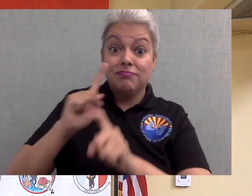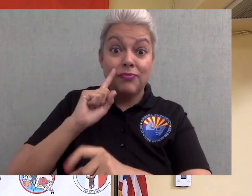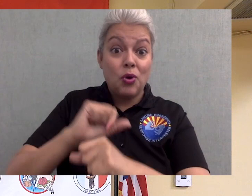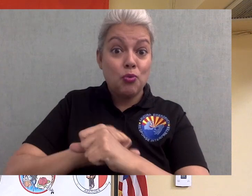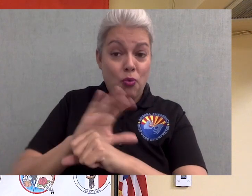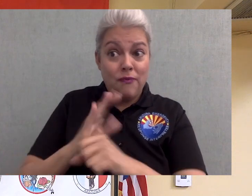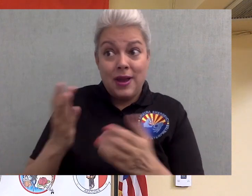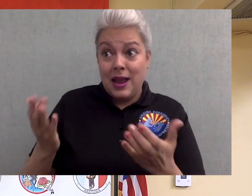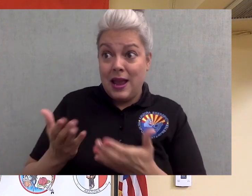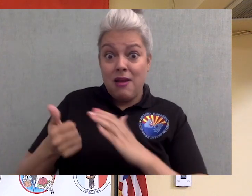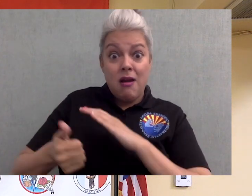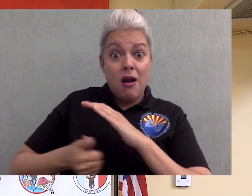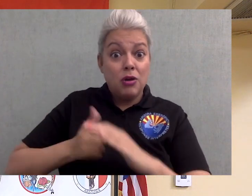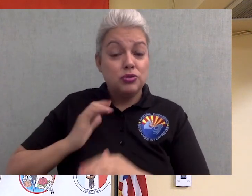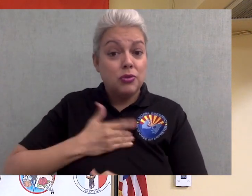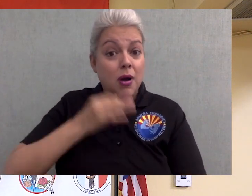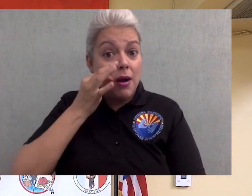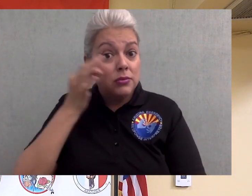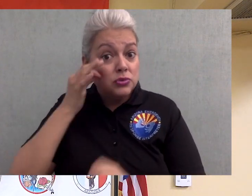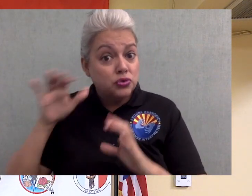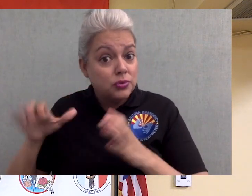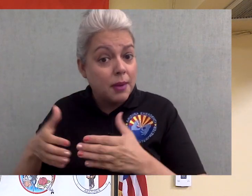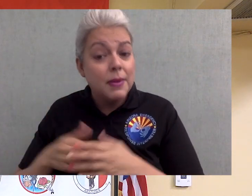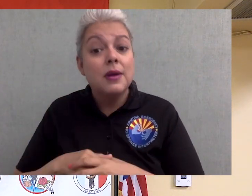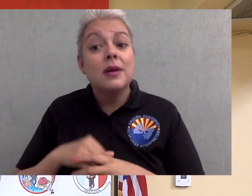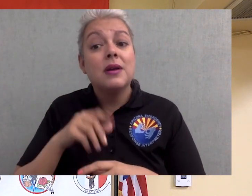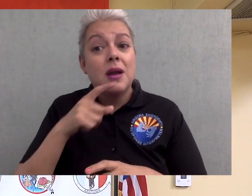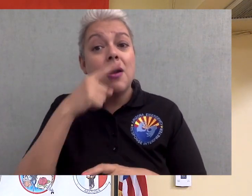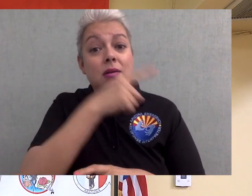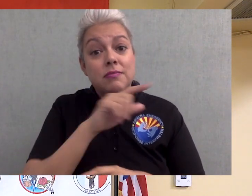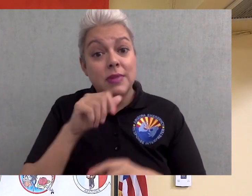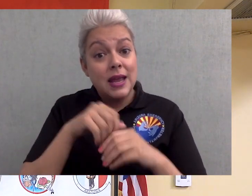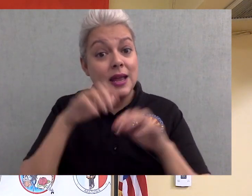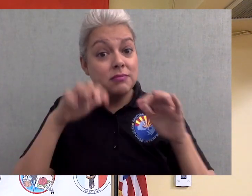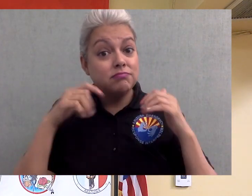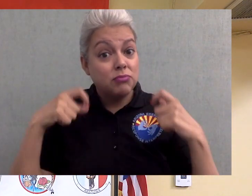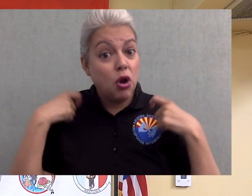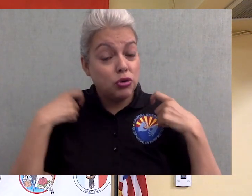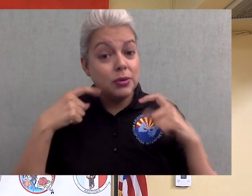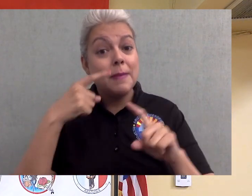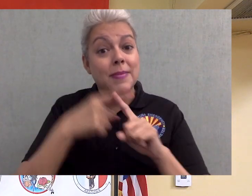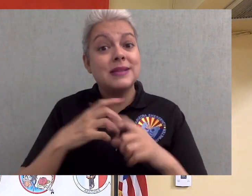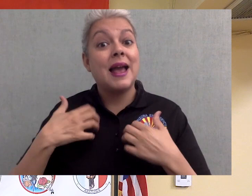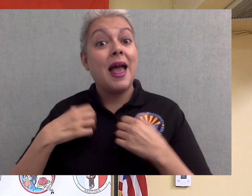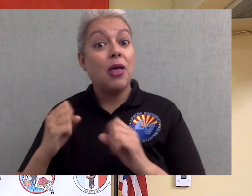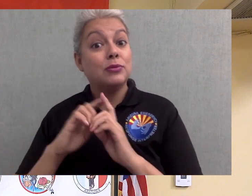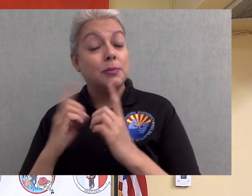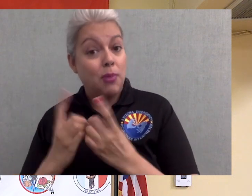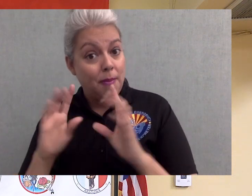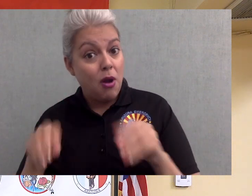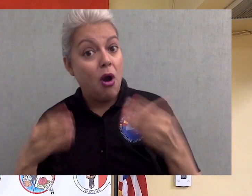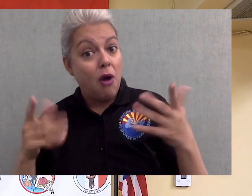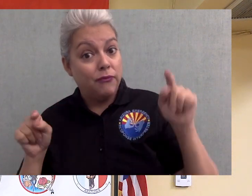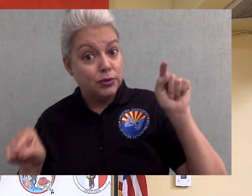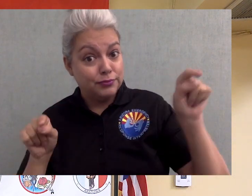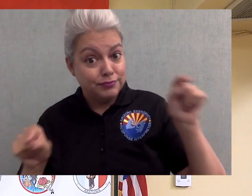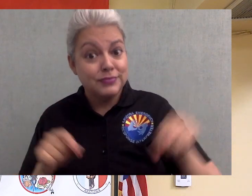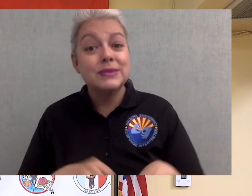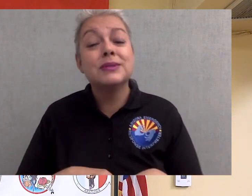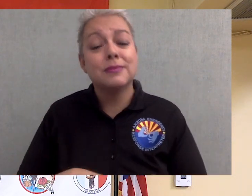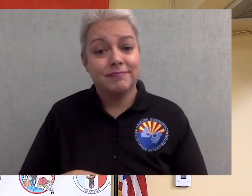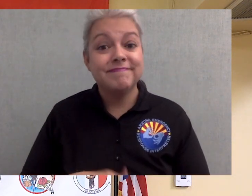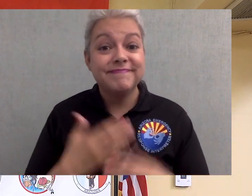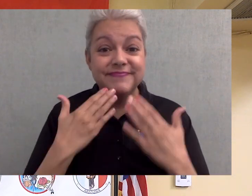have here with the tribe and also at the auditorium, but also within our health department. So thank